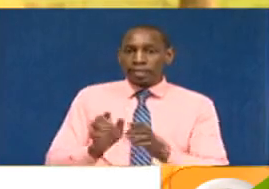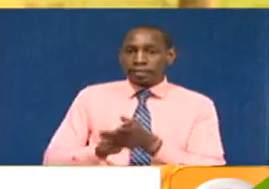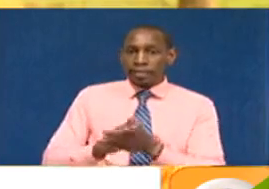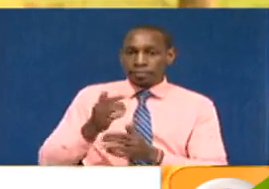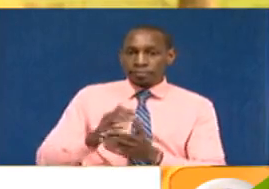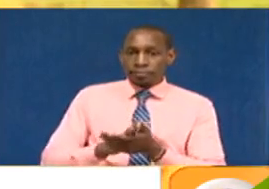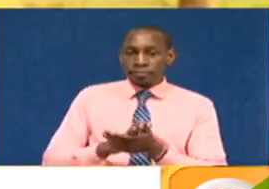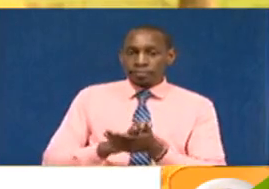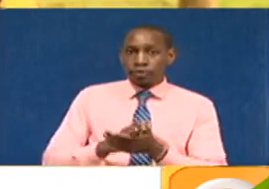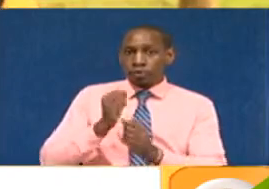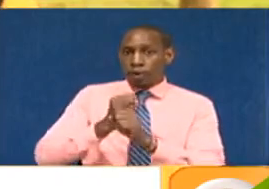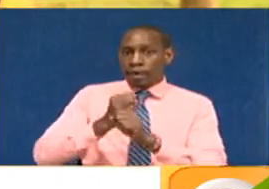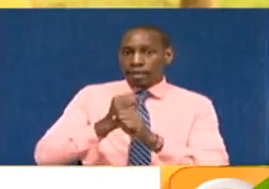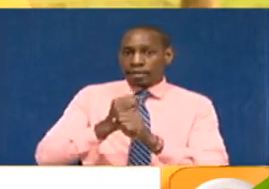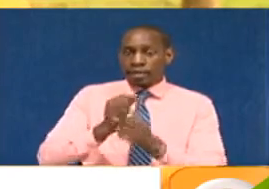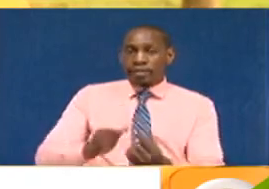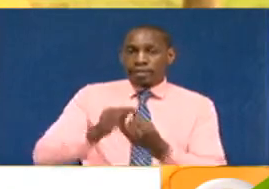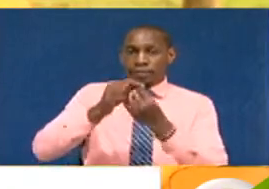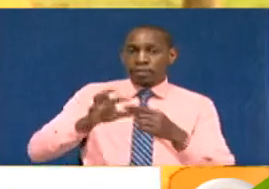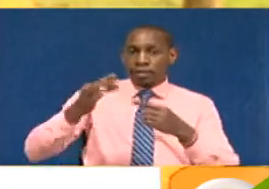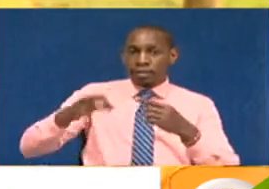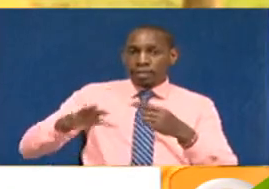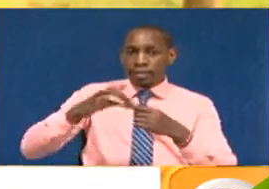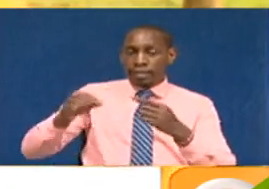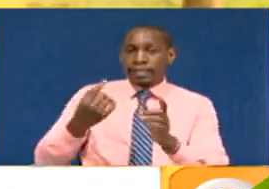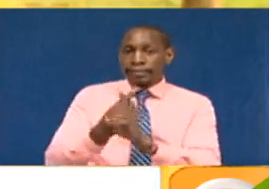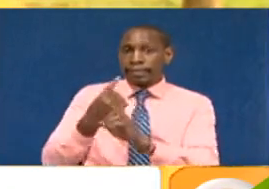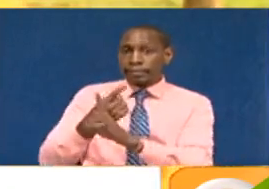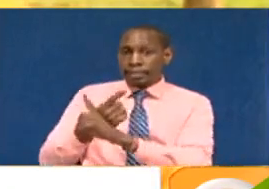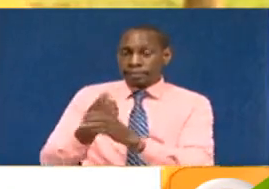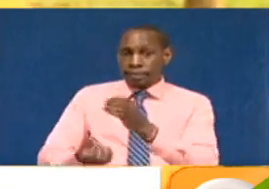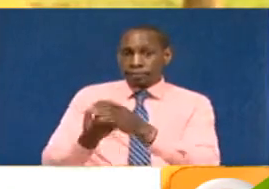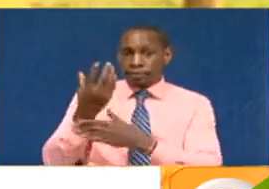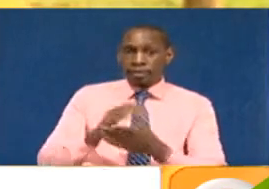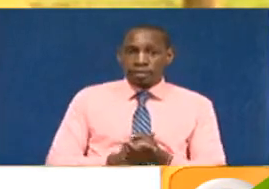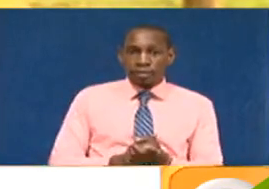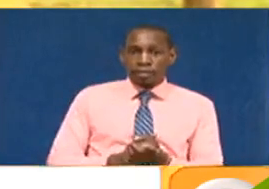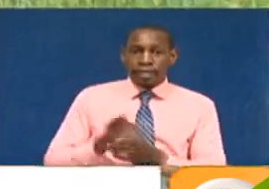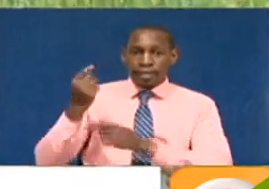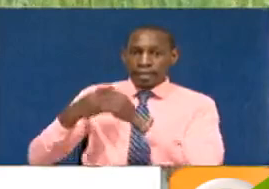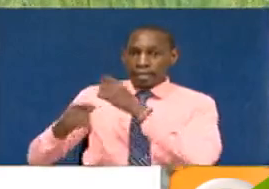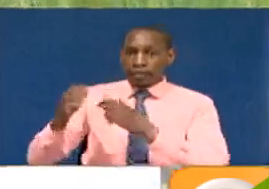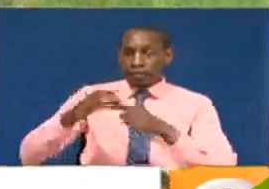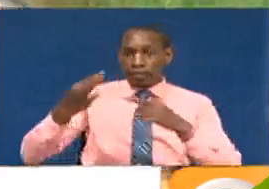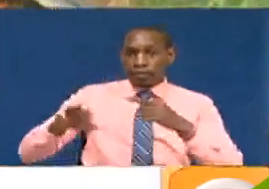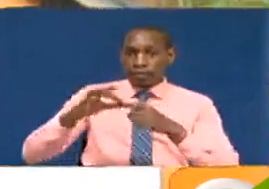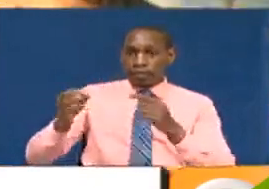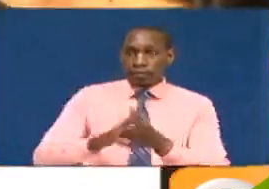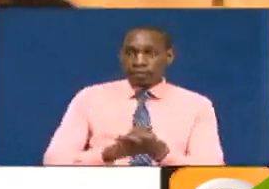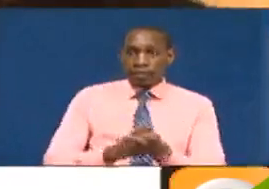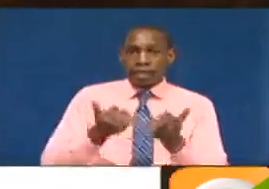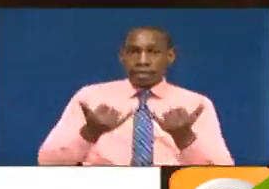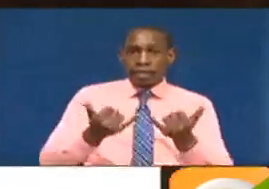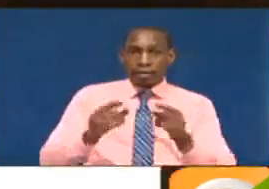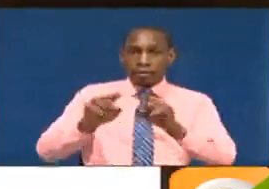we are also doing some unique vegetables like asparagus and herbs, we are doing them. The propagation